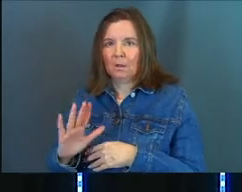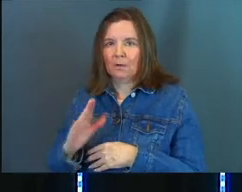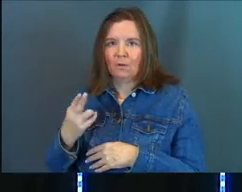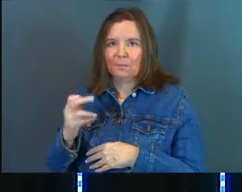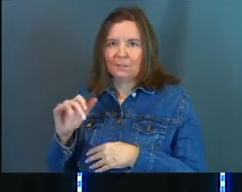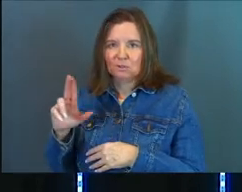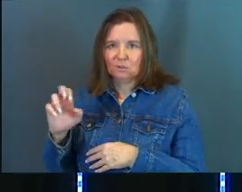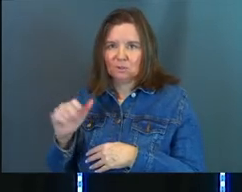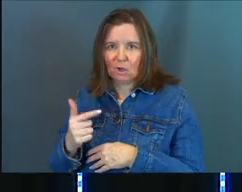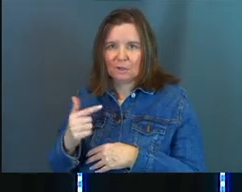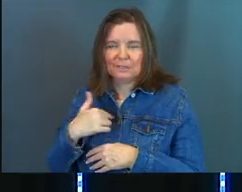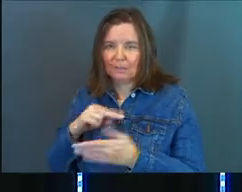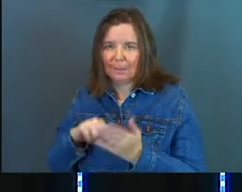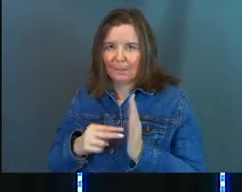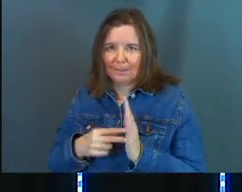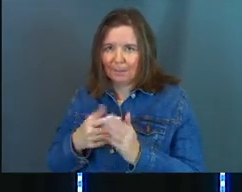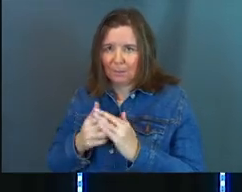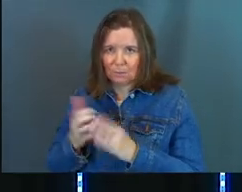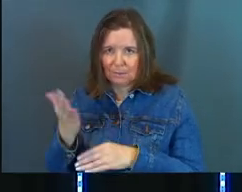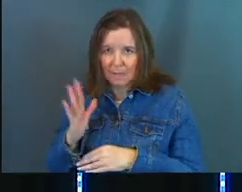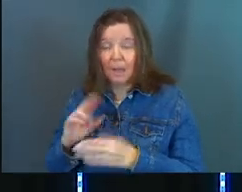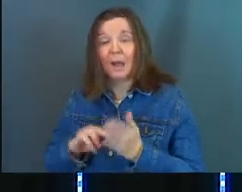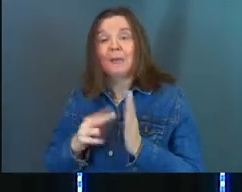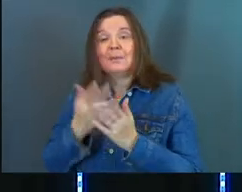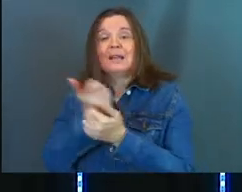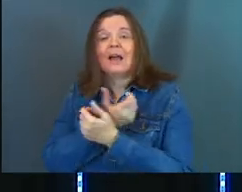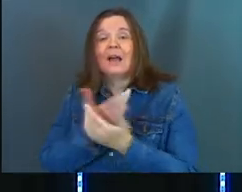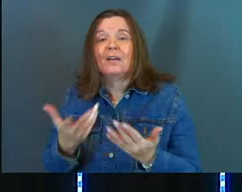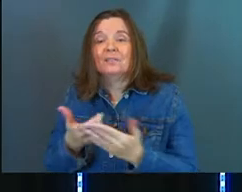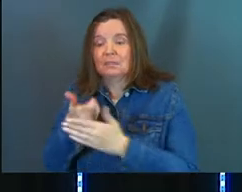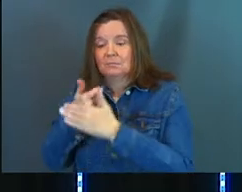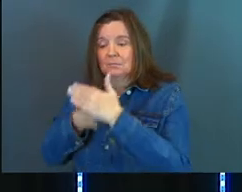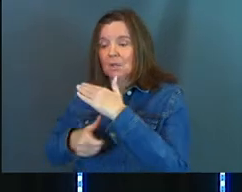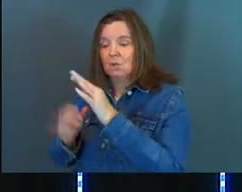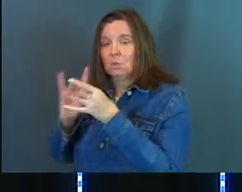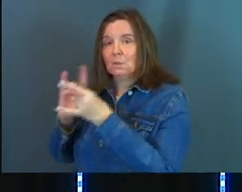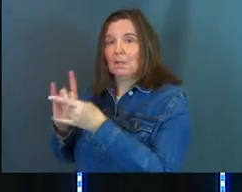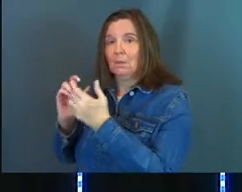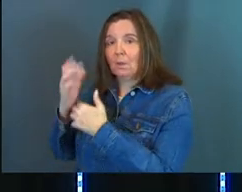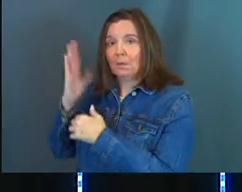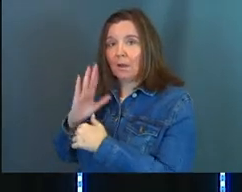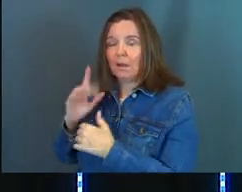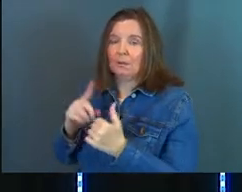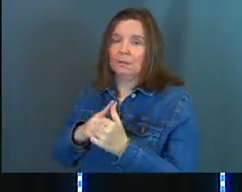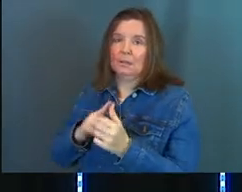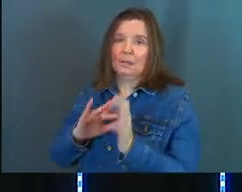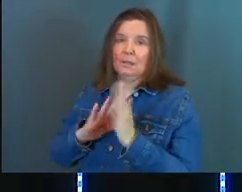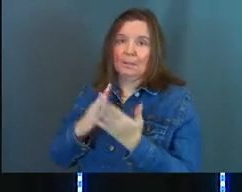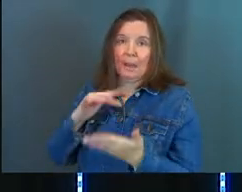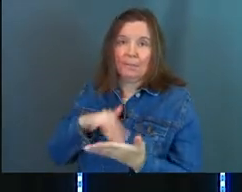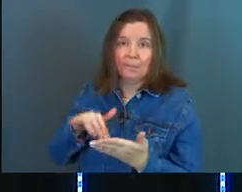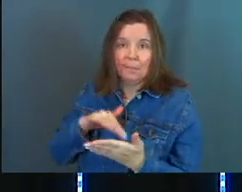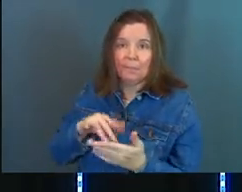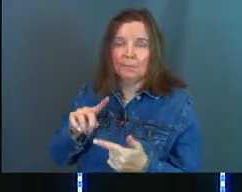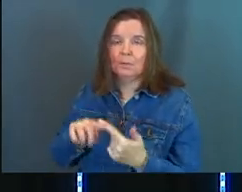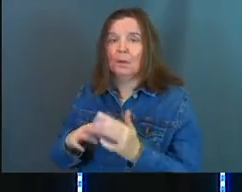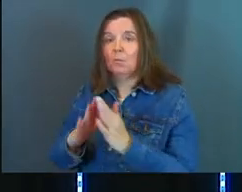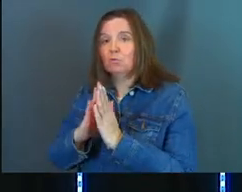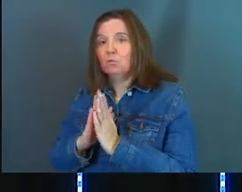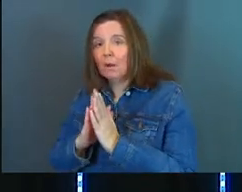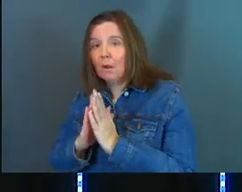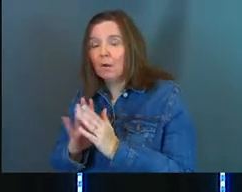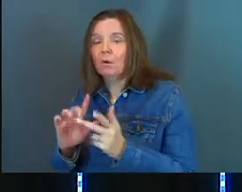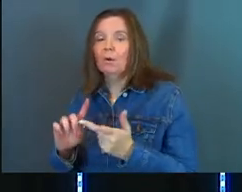from Hillsong, you know what I mean? That's not what I mean by worship of God. I mean everything that is your relationship with God. So let's talk about Bible reading. Let's talk about